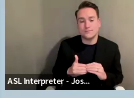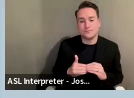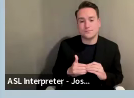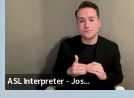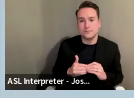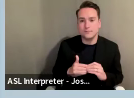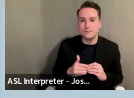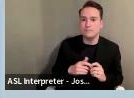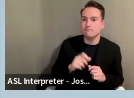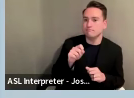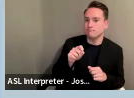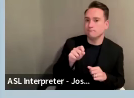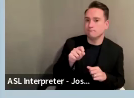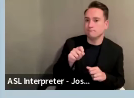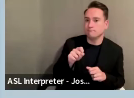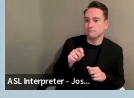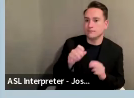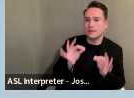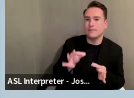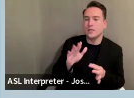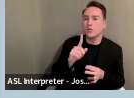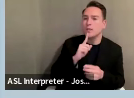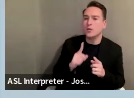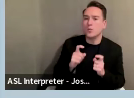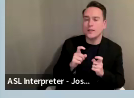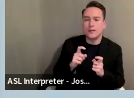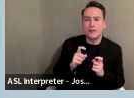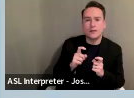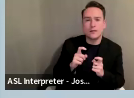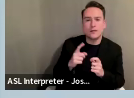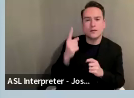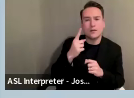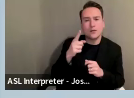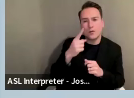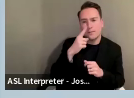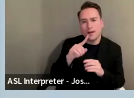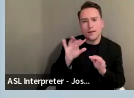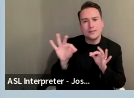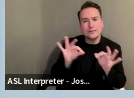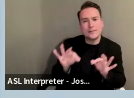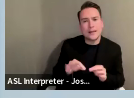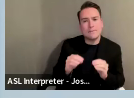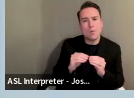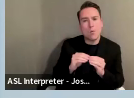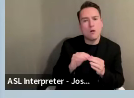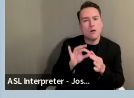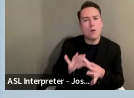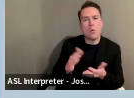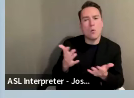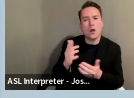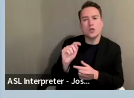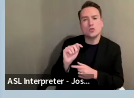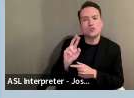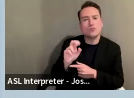Definitely. Again, just really quickly, can we problem. explain more of what a trust